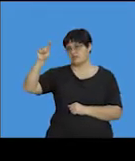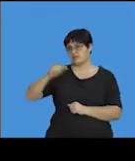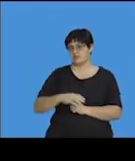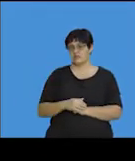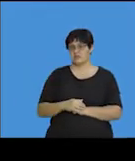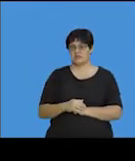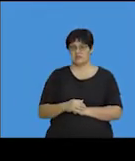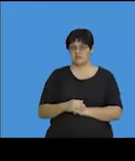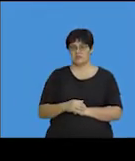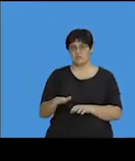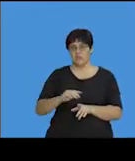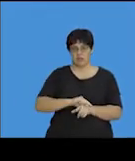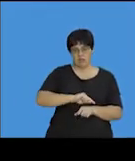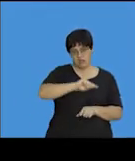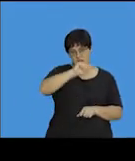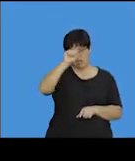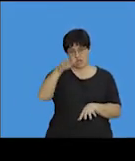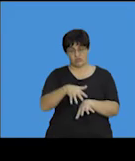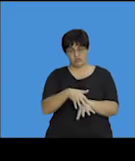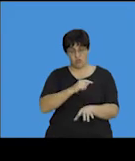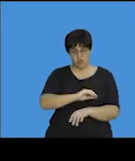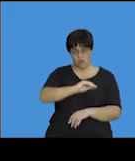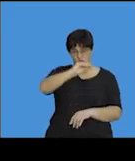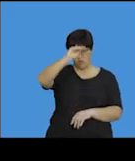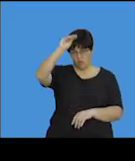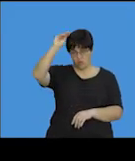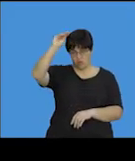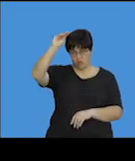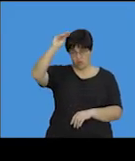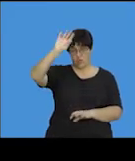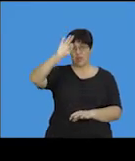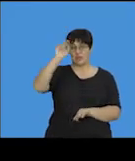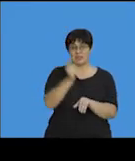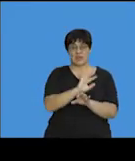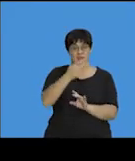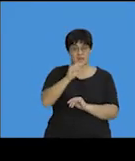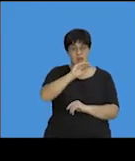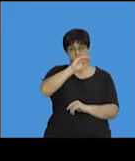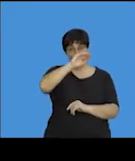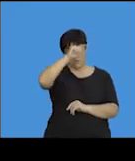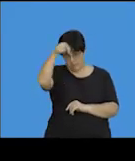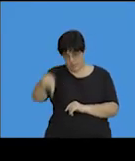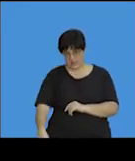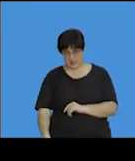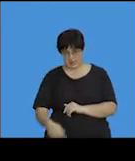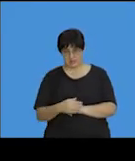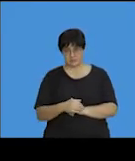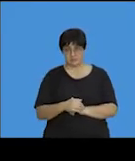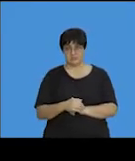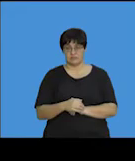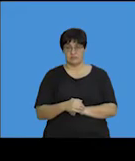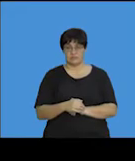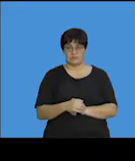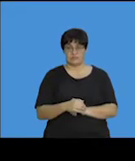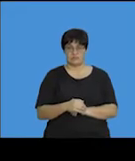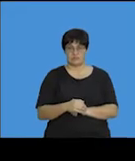and it does that. Gets slower and slower and slower, okay? After 3 seconds,